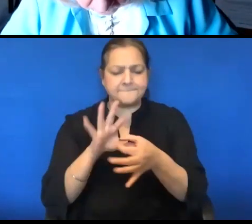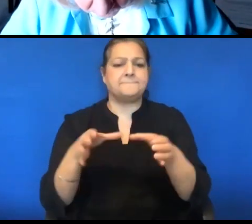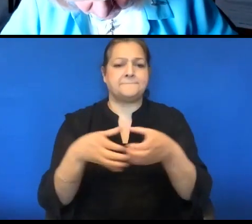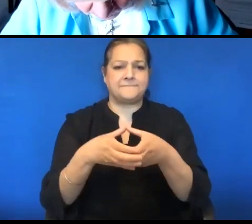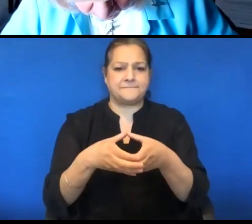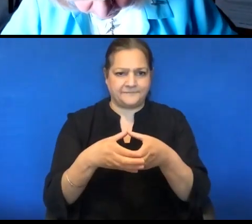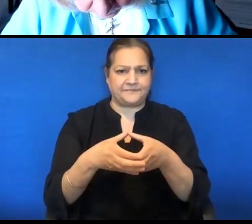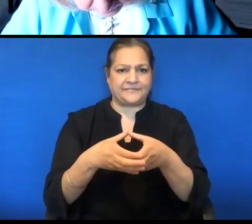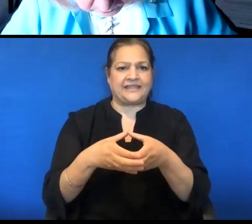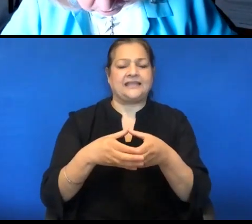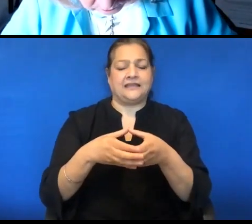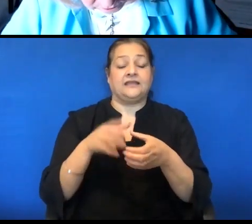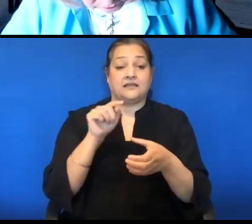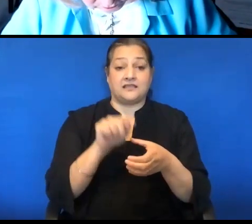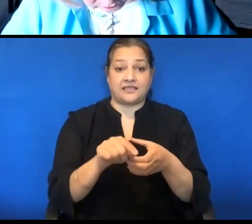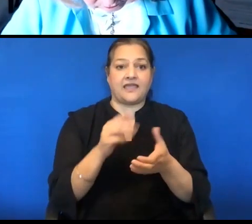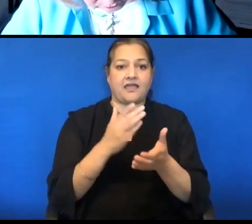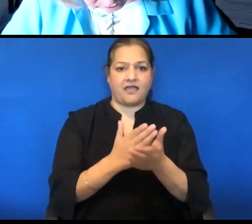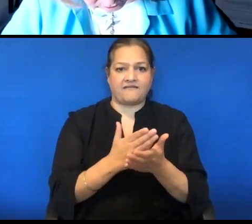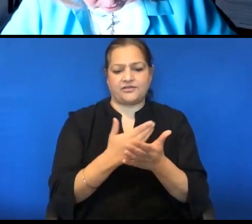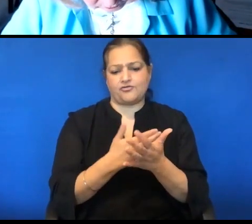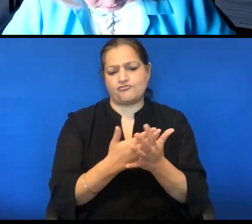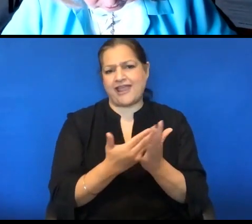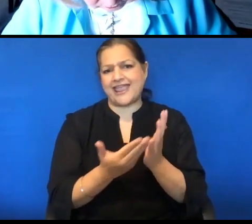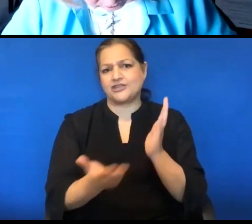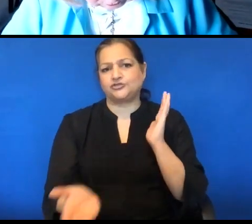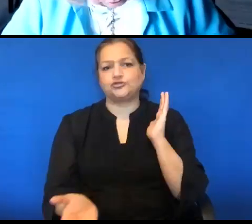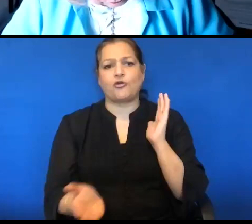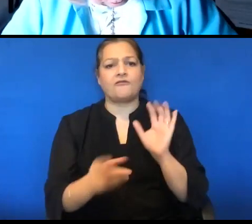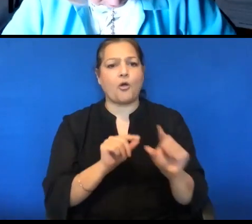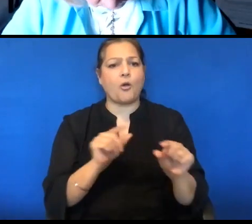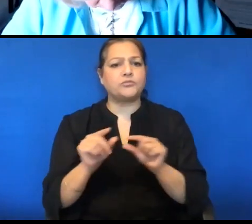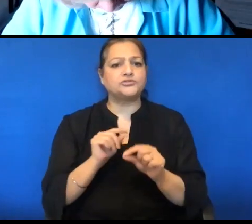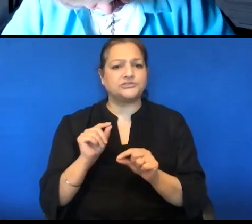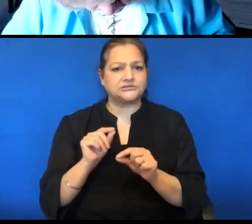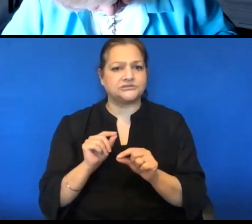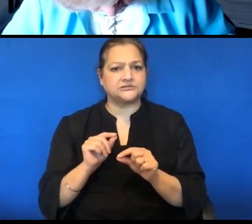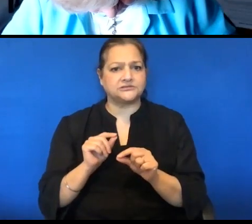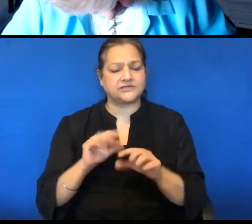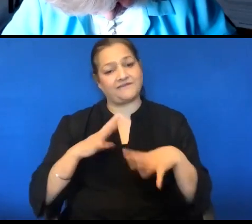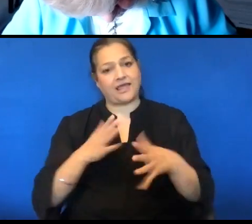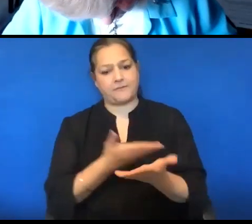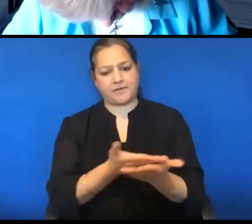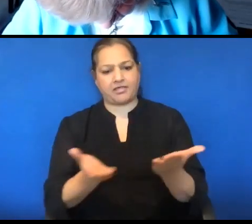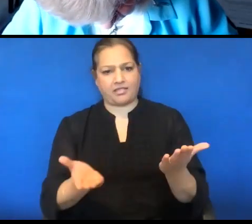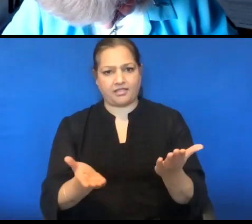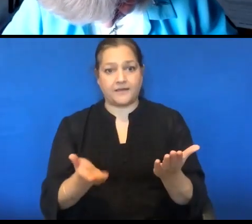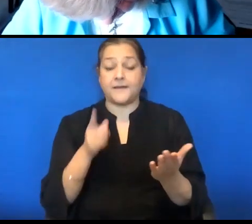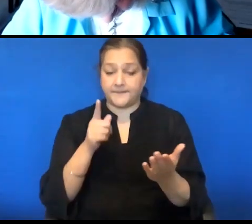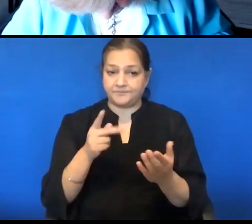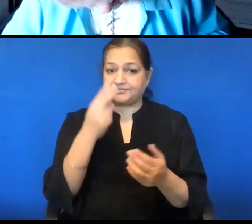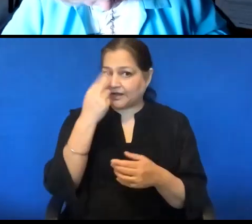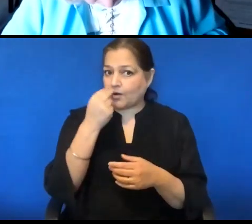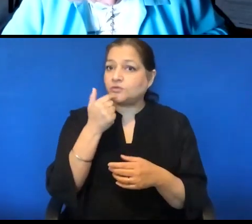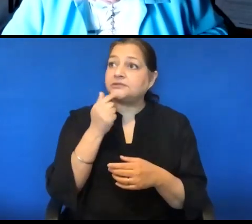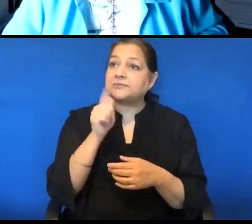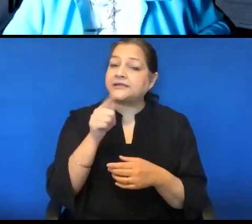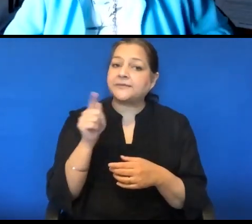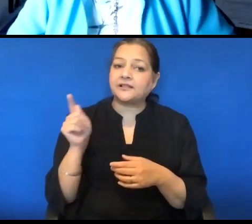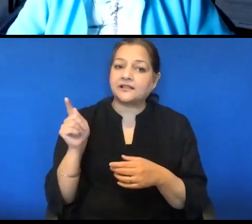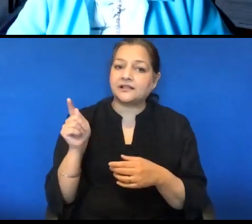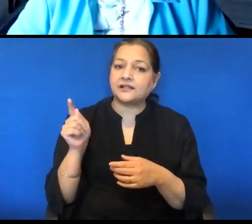They really are providing a wide range of options. And they're bringing older people. They're